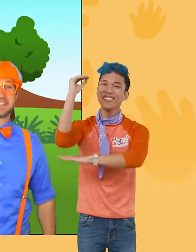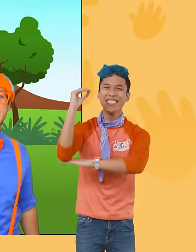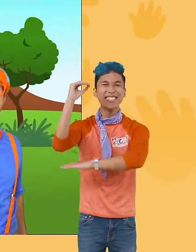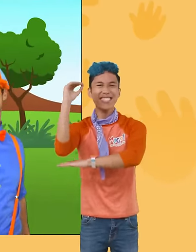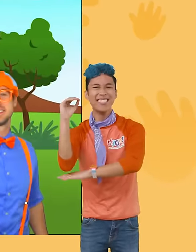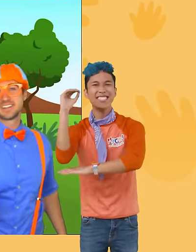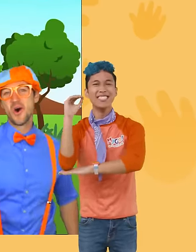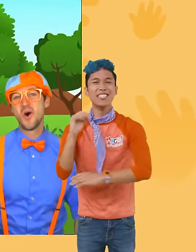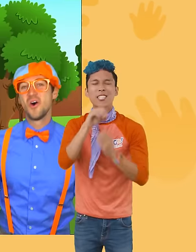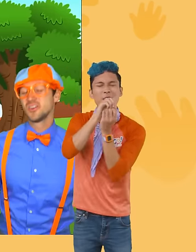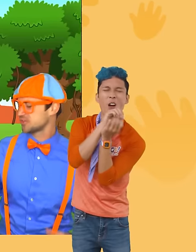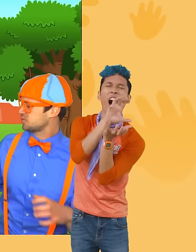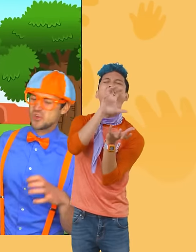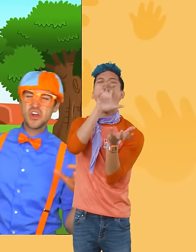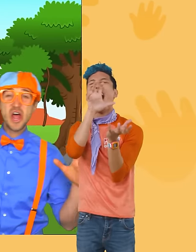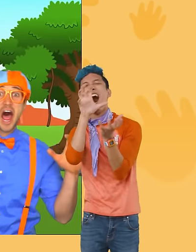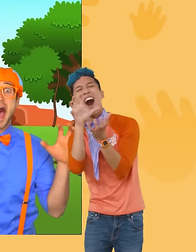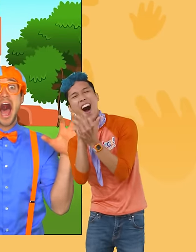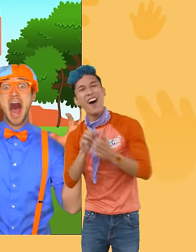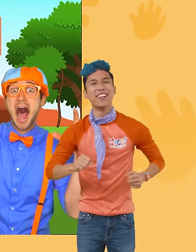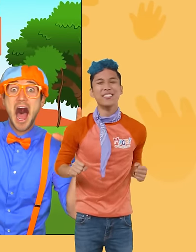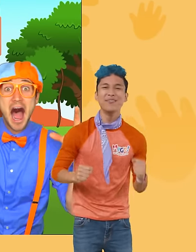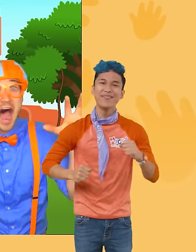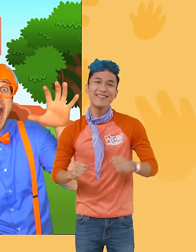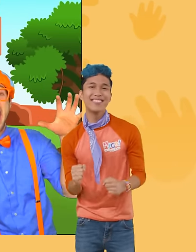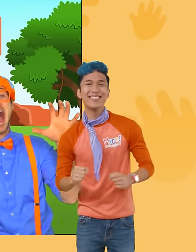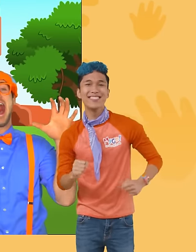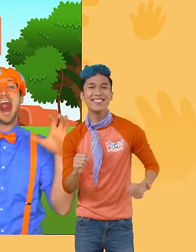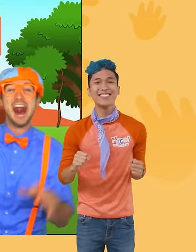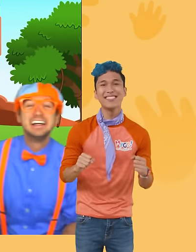Prehistoric dinosaur, roar!